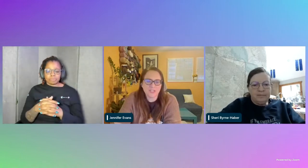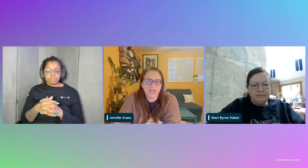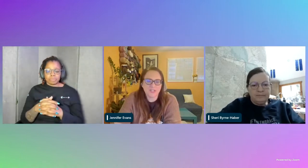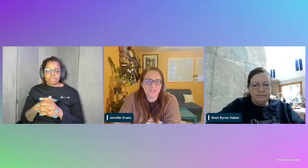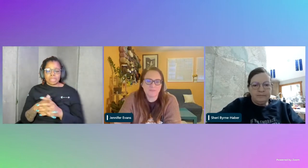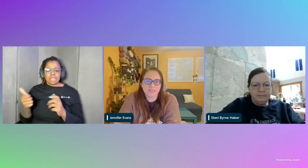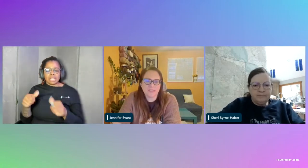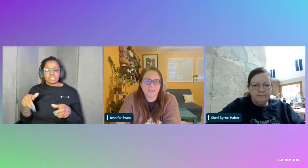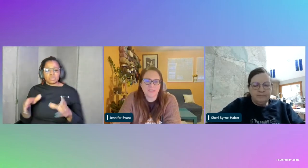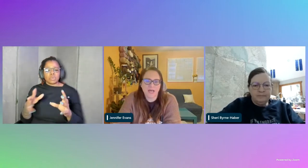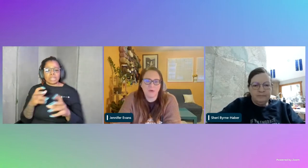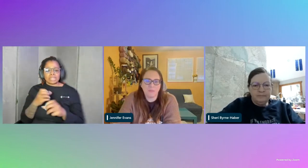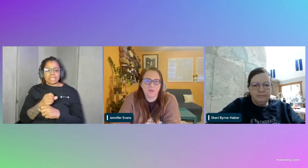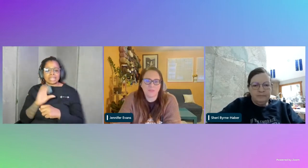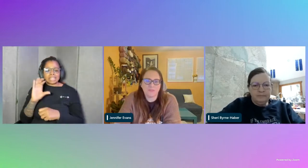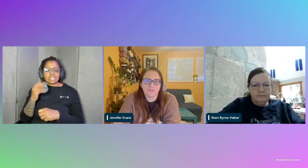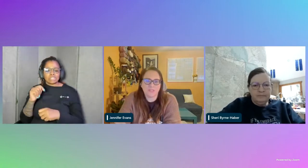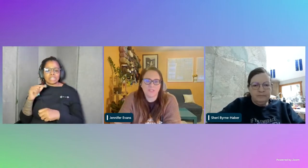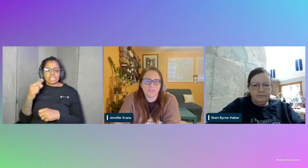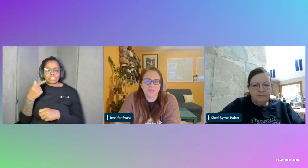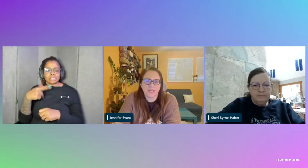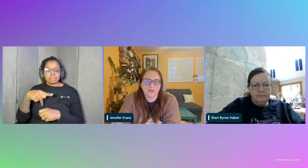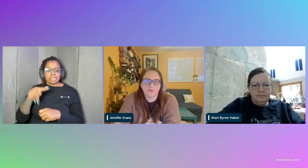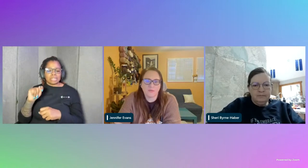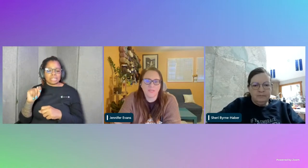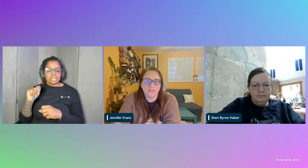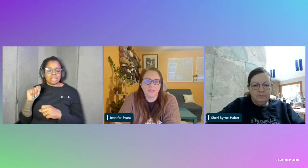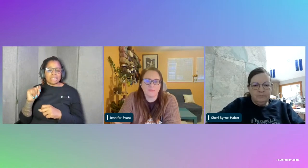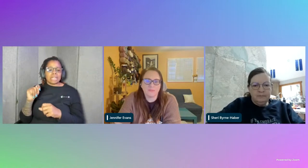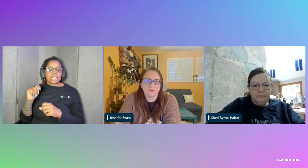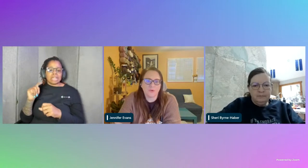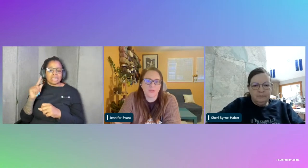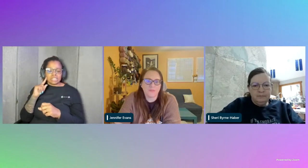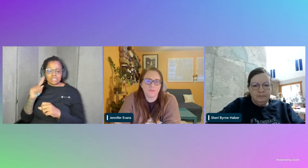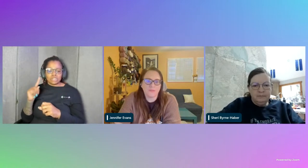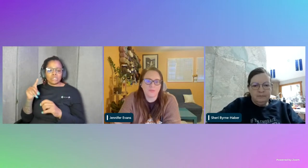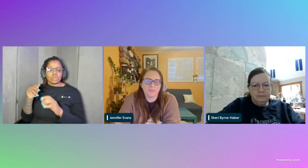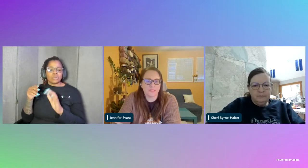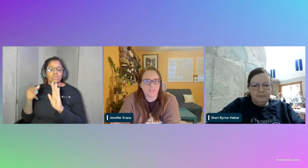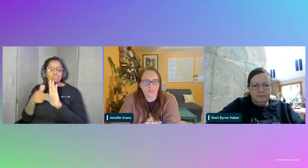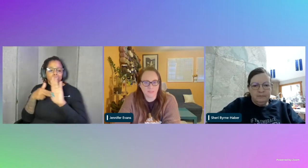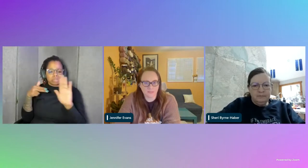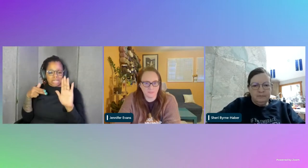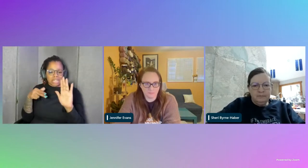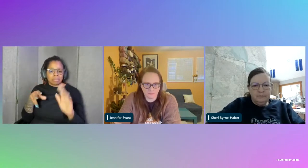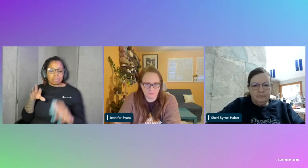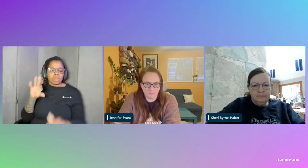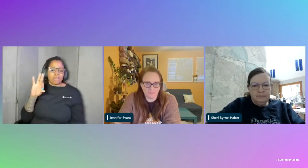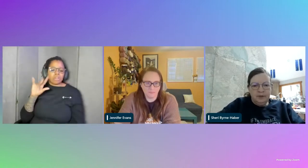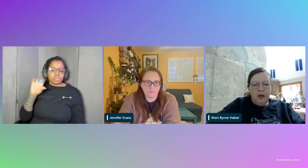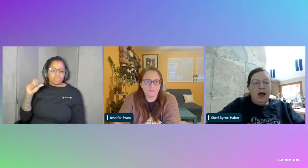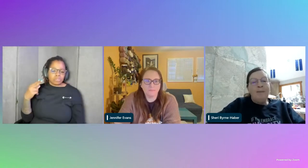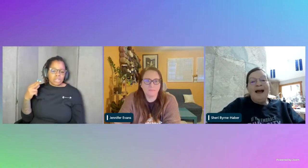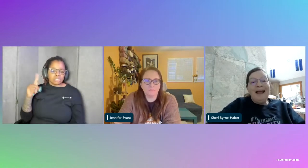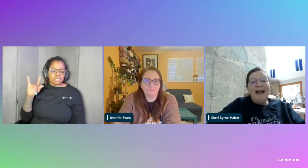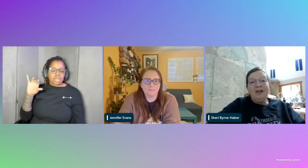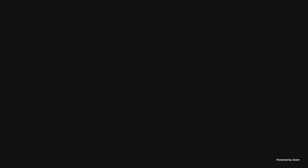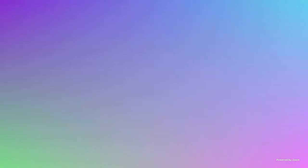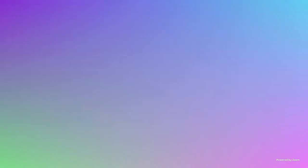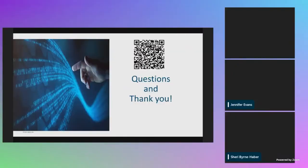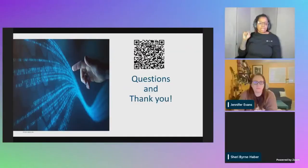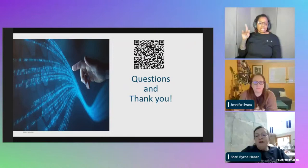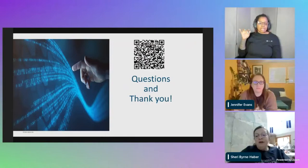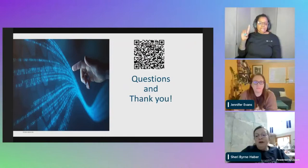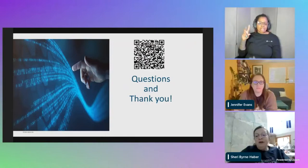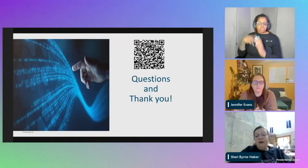way to get ChatGPT to output the Fleisch-Kincaid reading level score if you give it the text? I